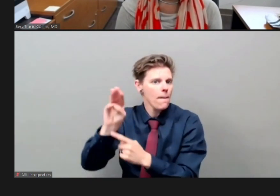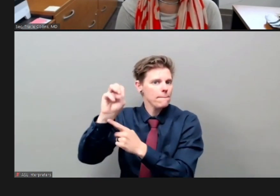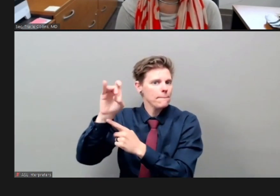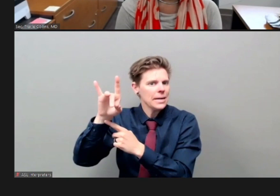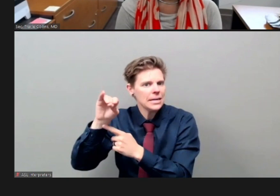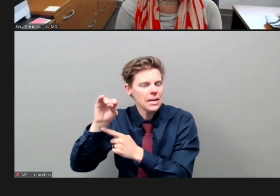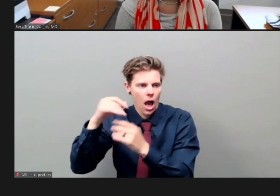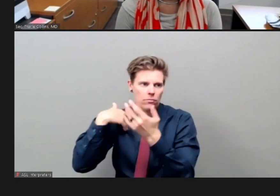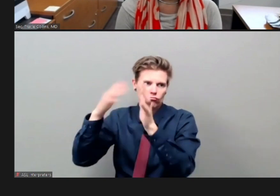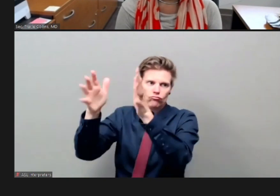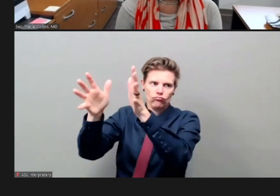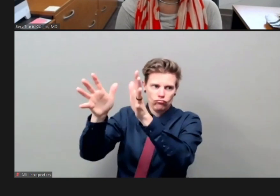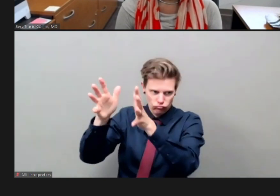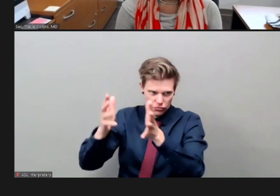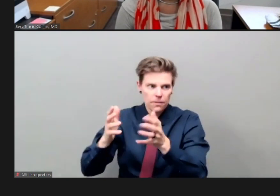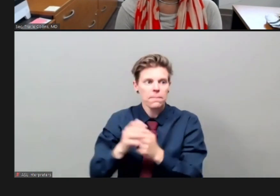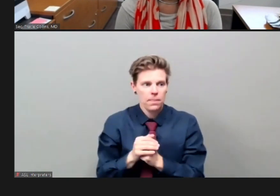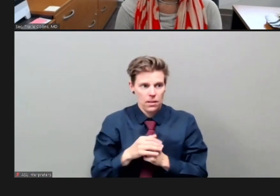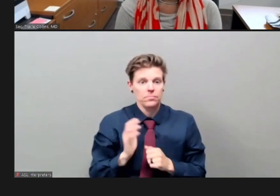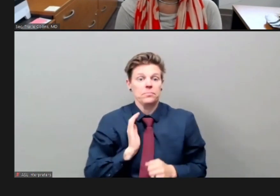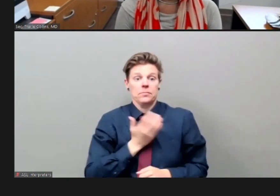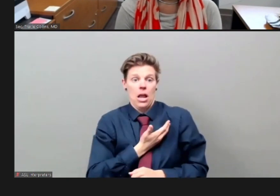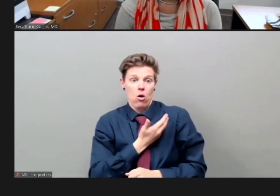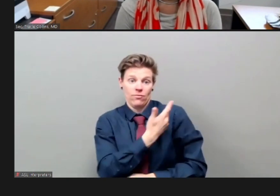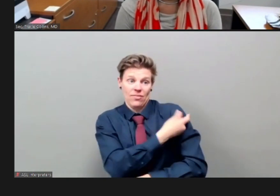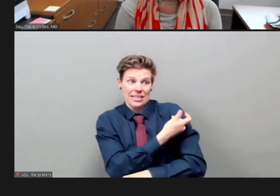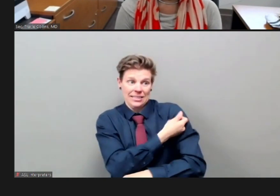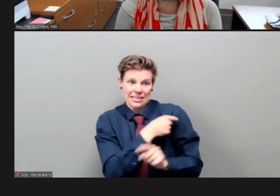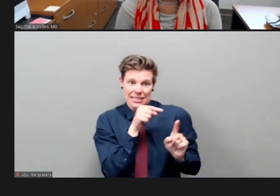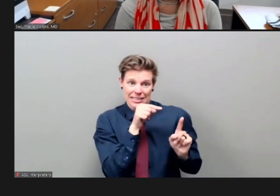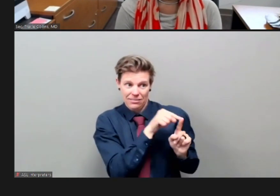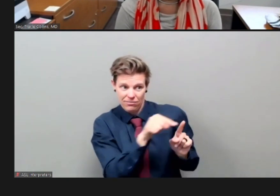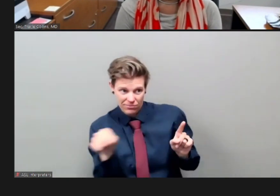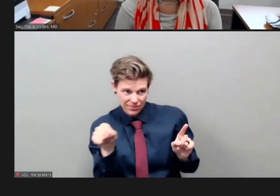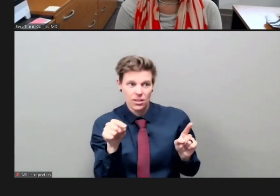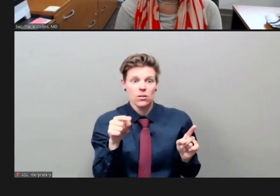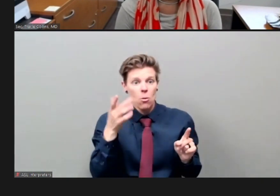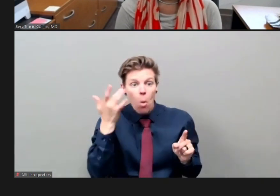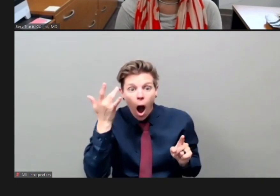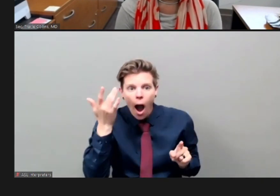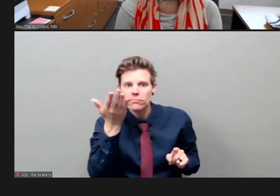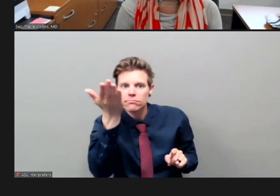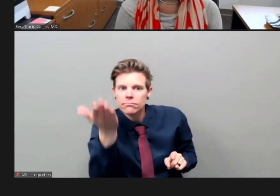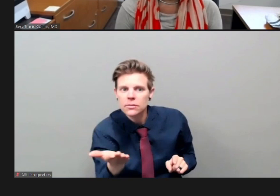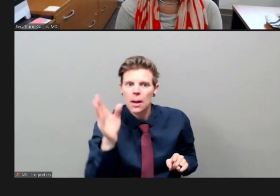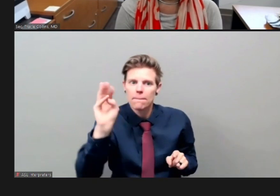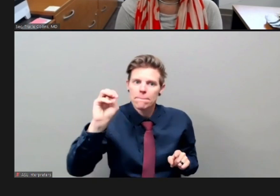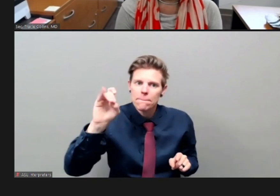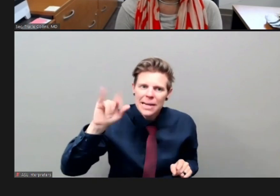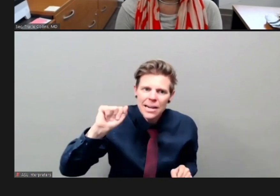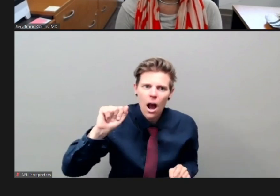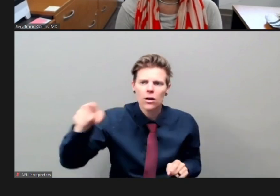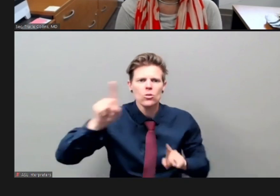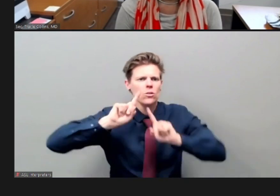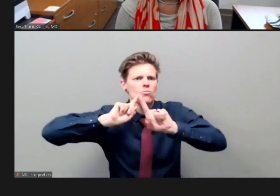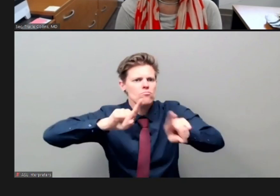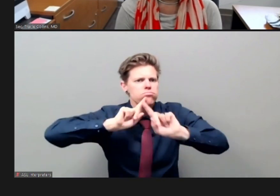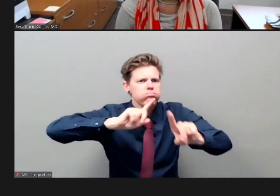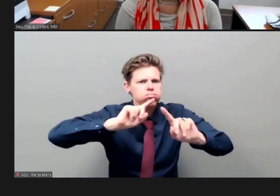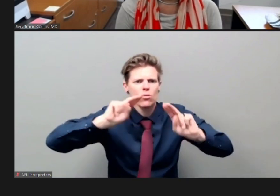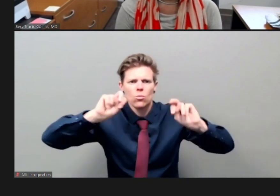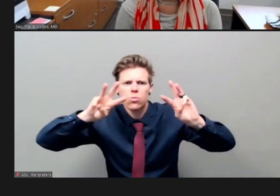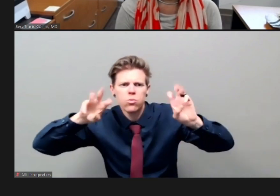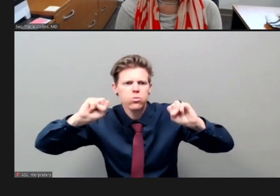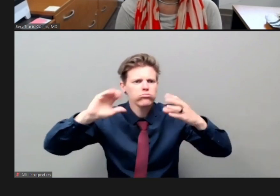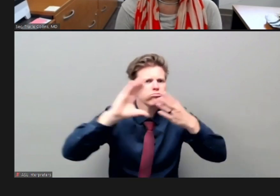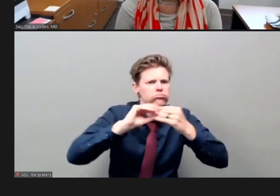of our vaccine success is because you're reporting the facts, you're asking questions, you're allowing us to translate it to